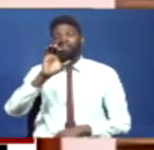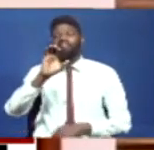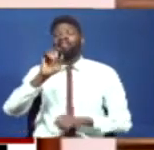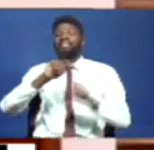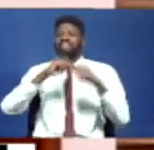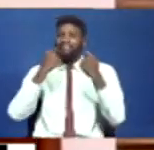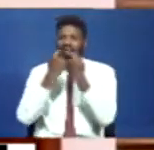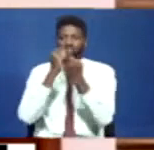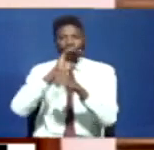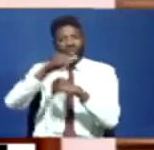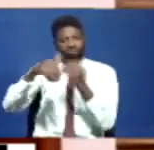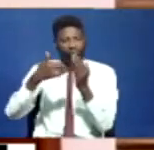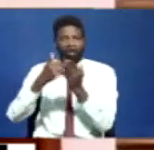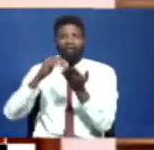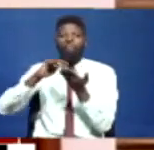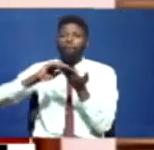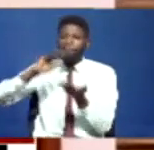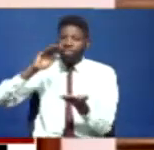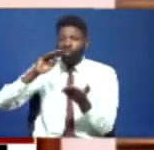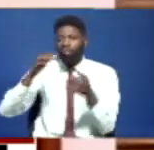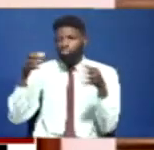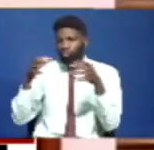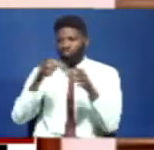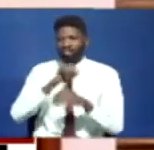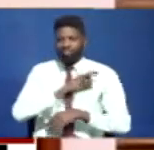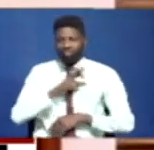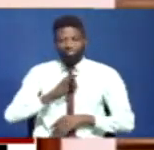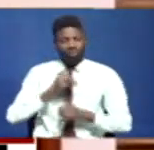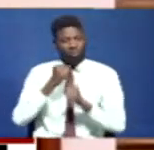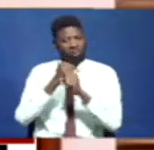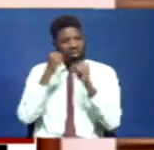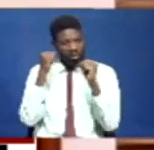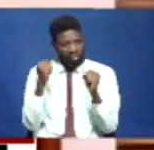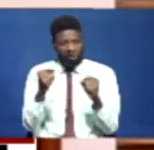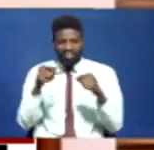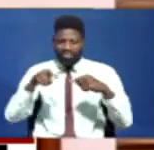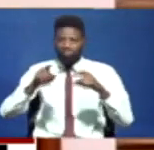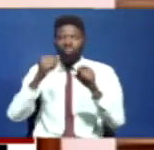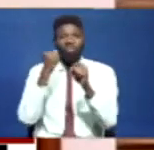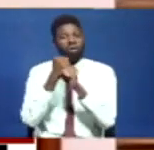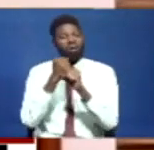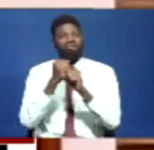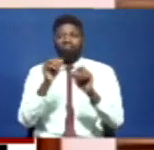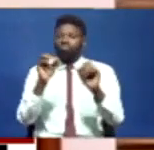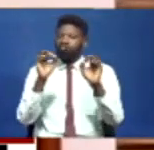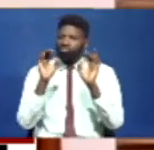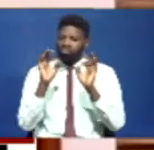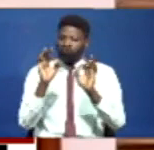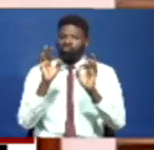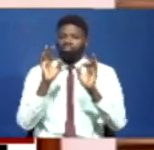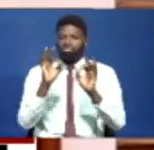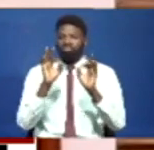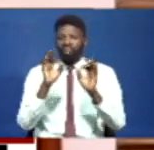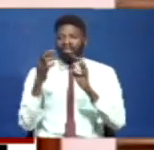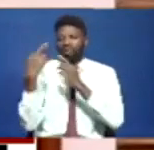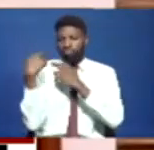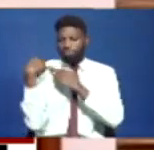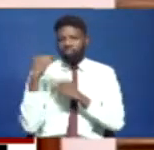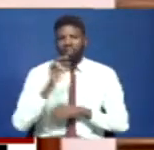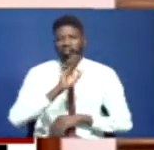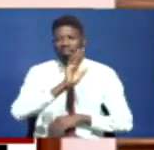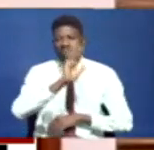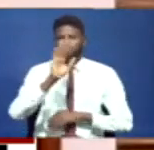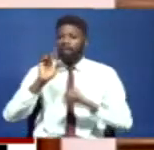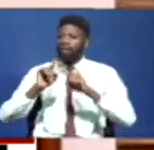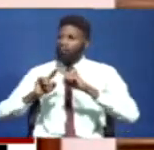especially the hard-working, dedicated staff, you have done exceptionally well in your respective responsibility. We